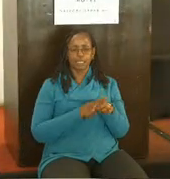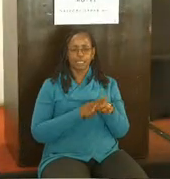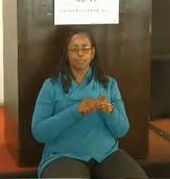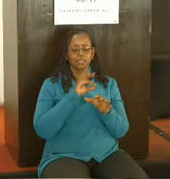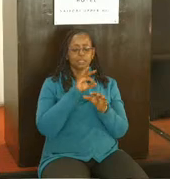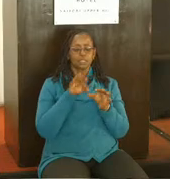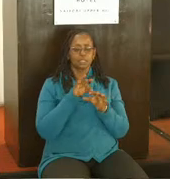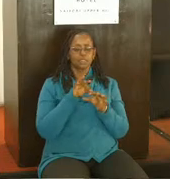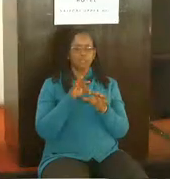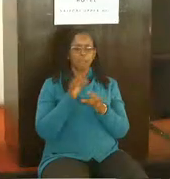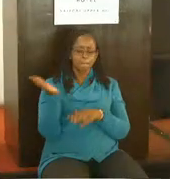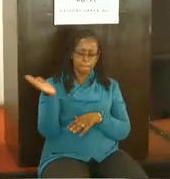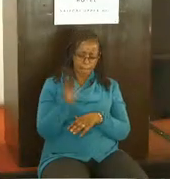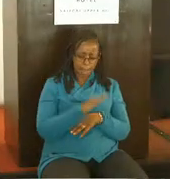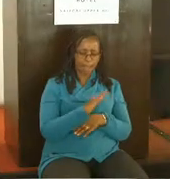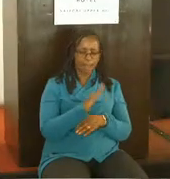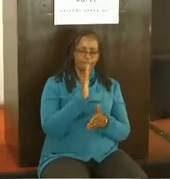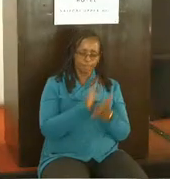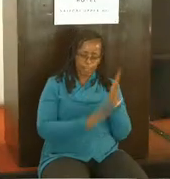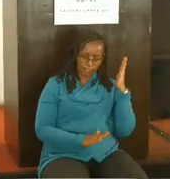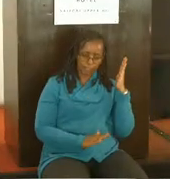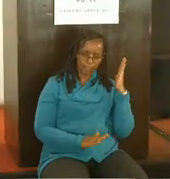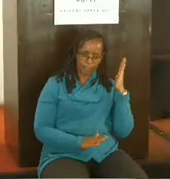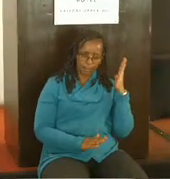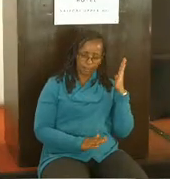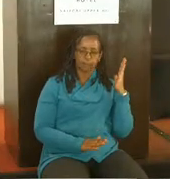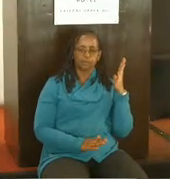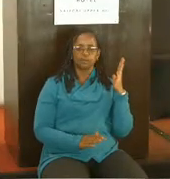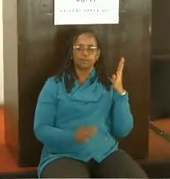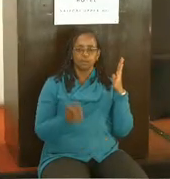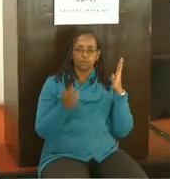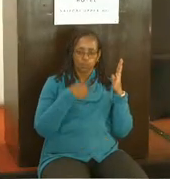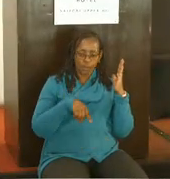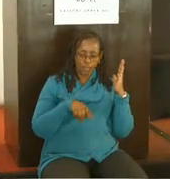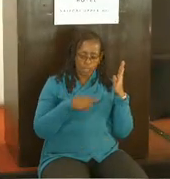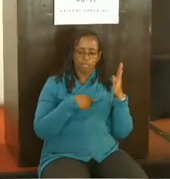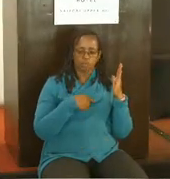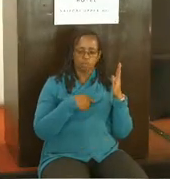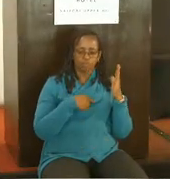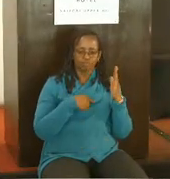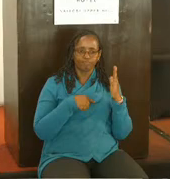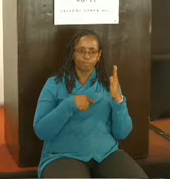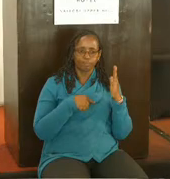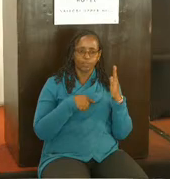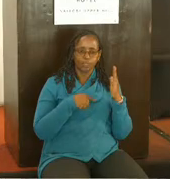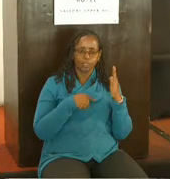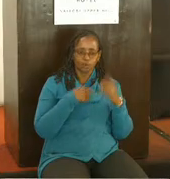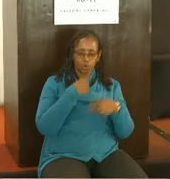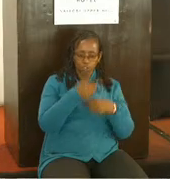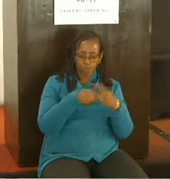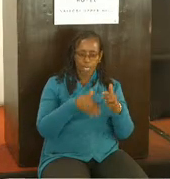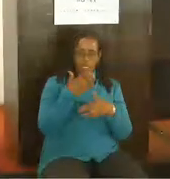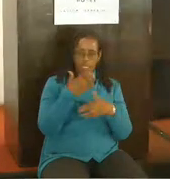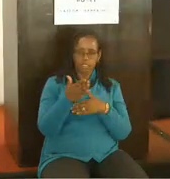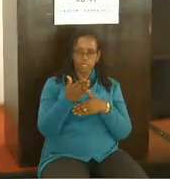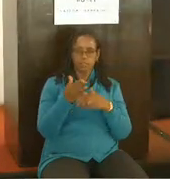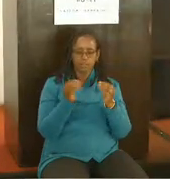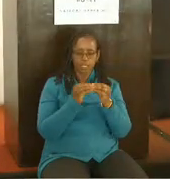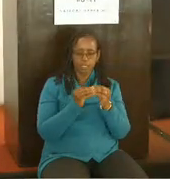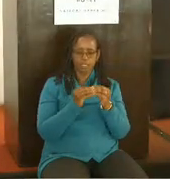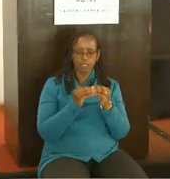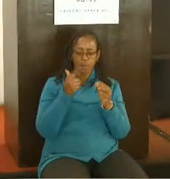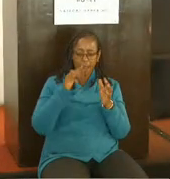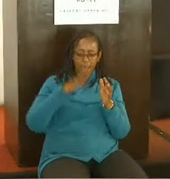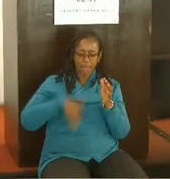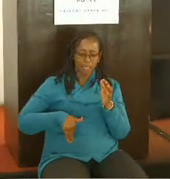tea and then come immediately right back into the room so that we can go straight to the next station I don't want us to be late for this